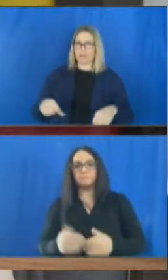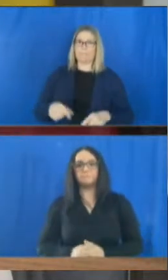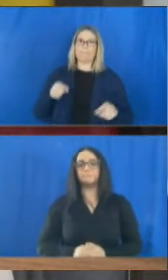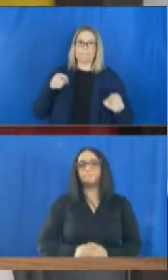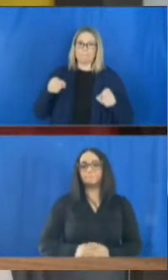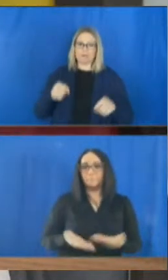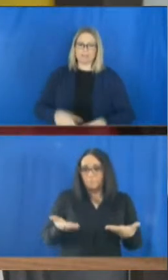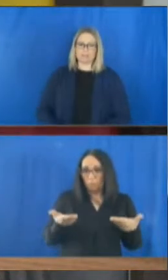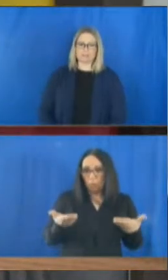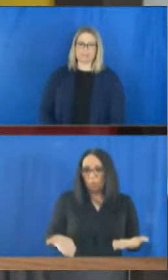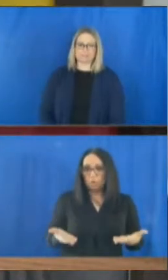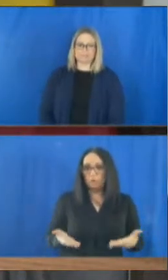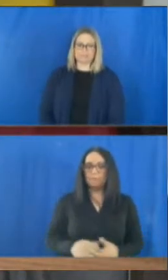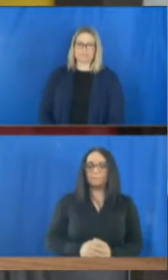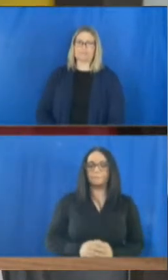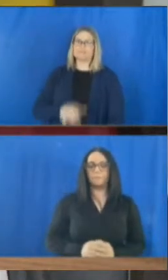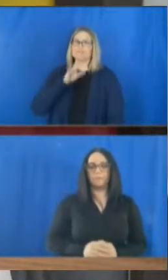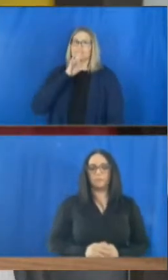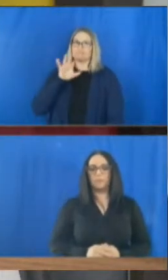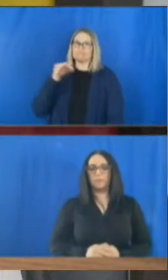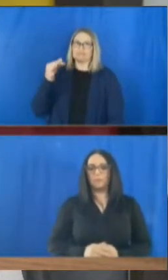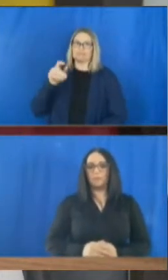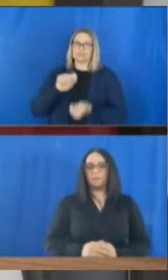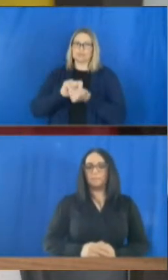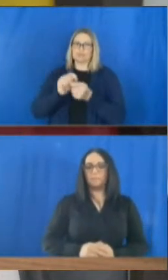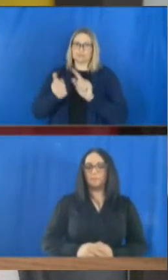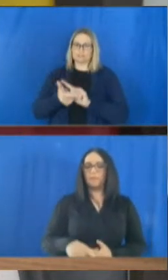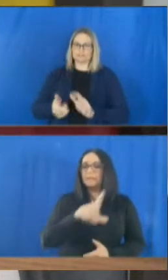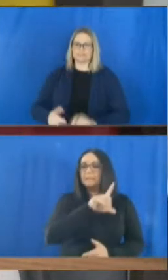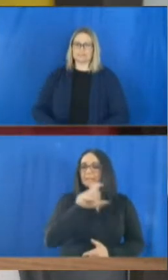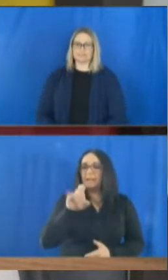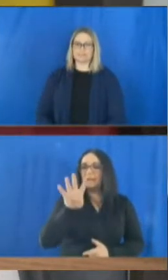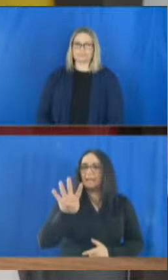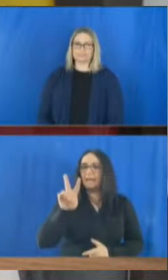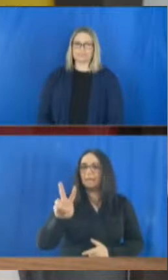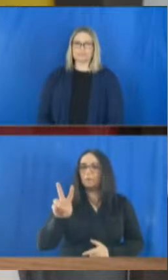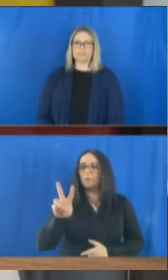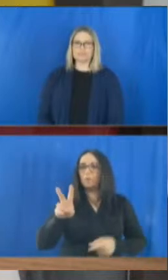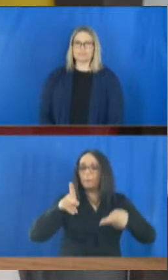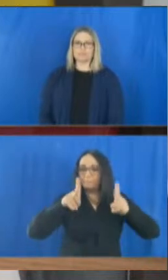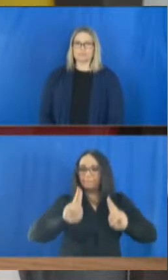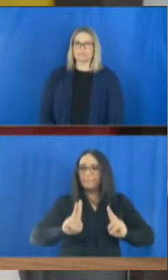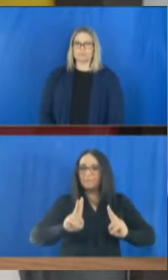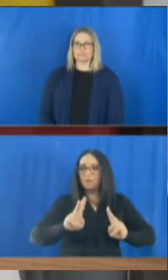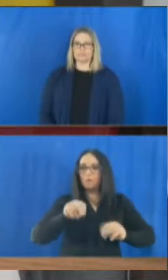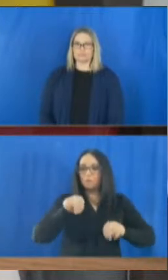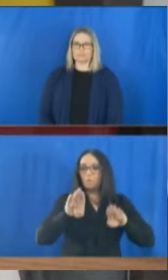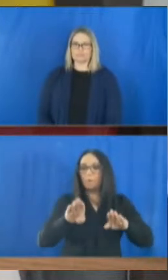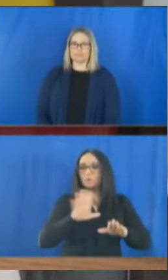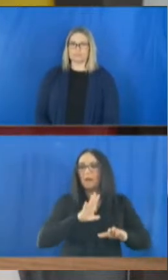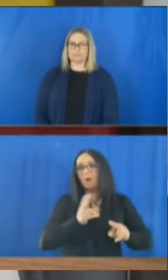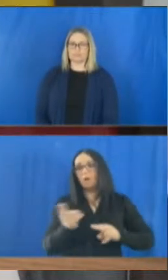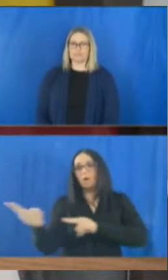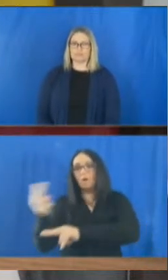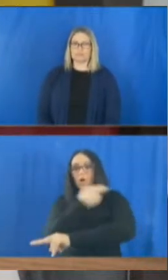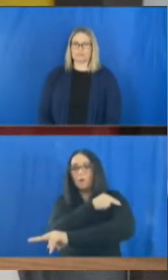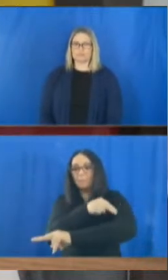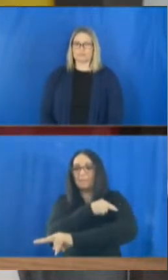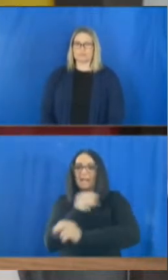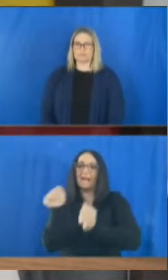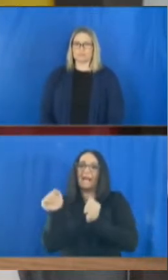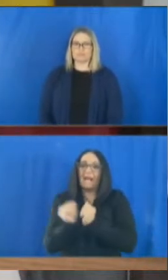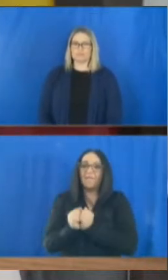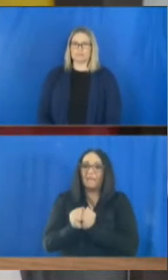intensifs. Today, there are 141 New Brunswickers in hospital with COVID-19, and of these, 8 are in intensive care